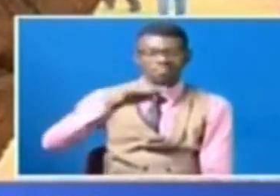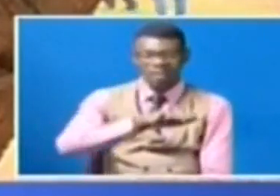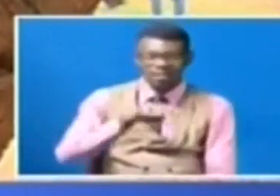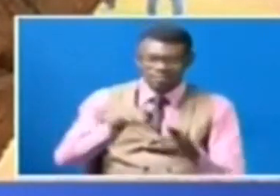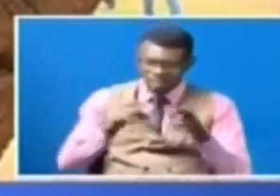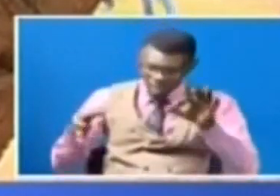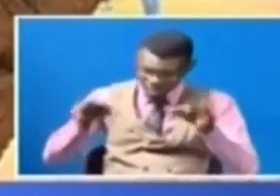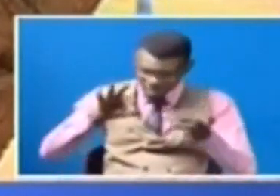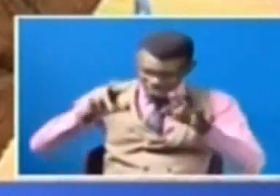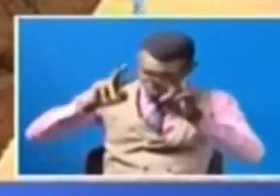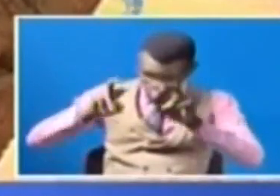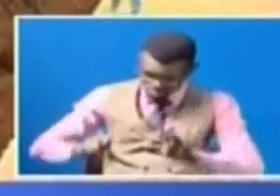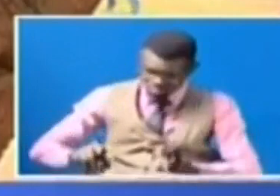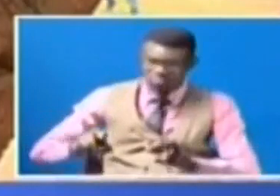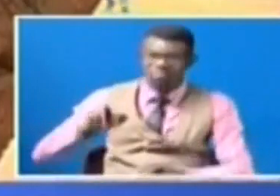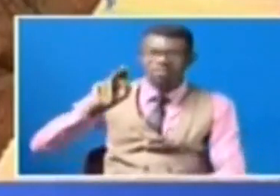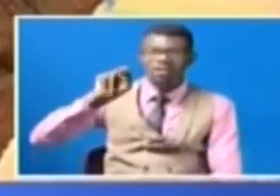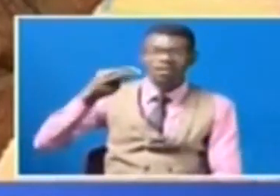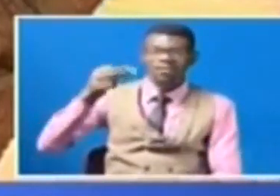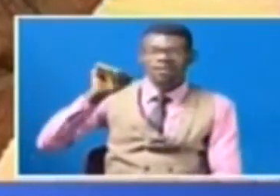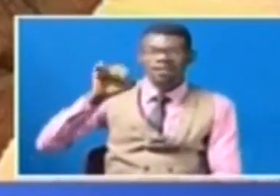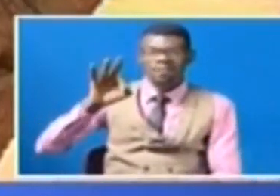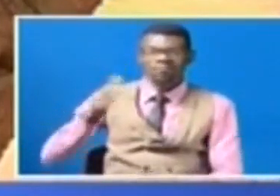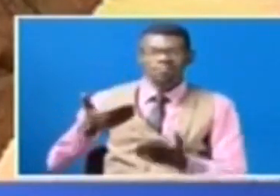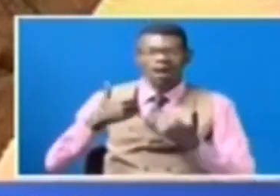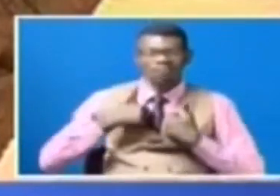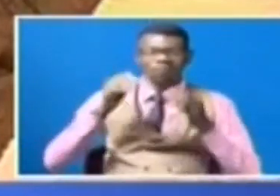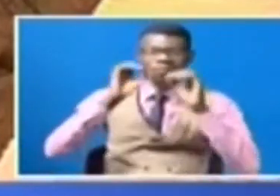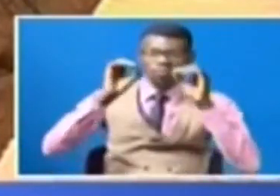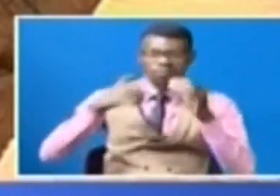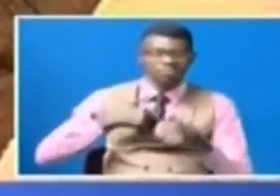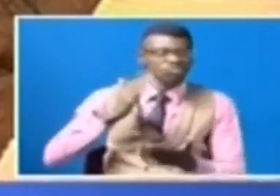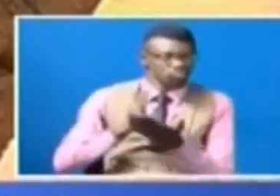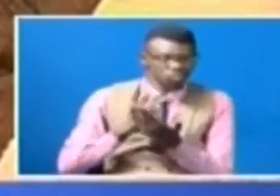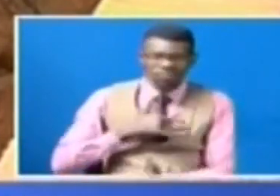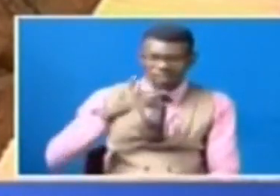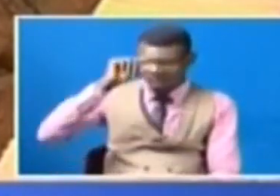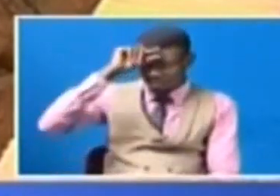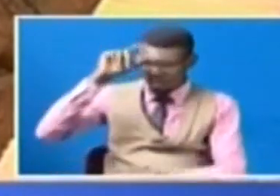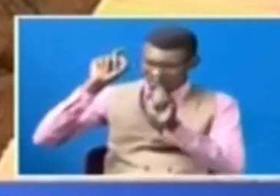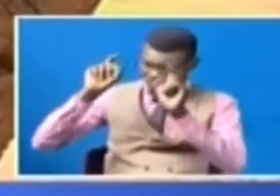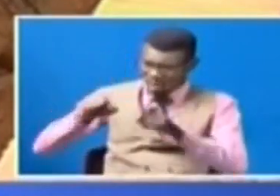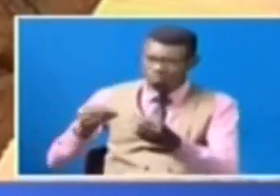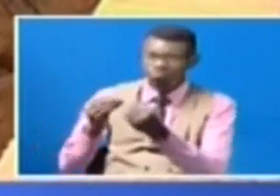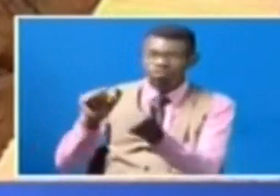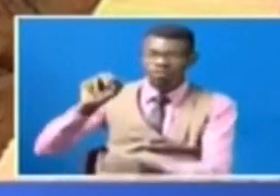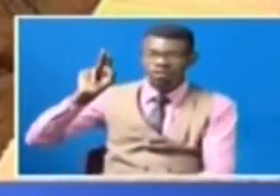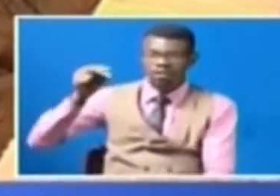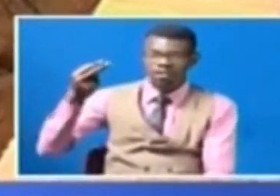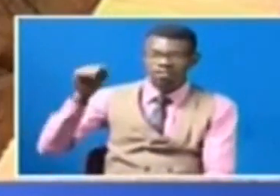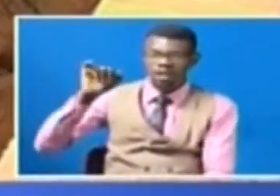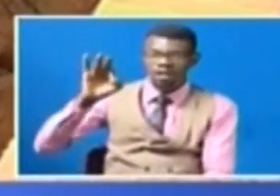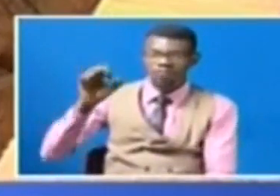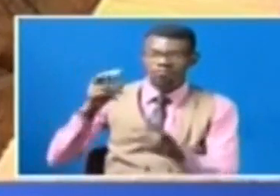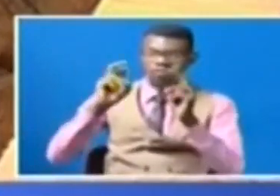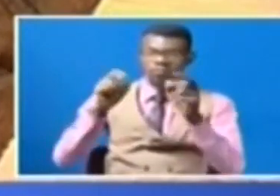tests, which are not covered by NHIF. So I feel the government should look into the NHIF issue, and it should be used